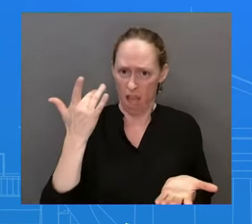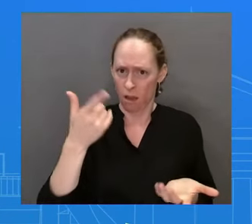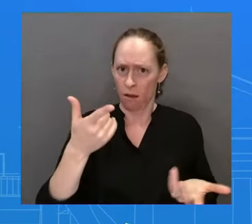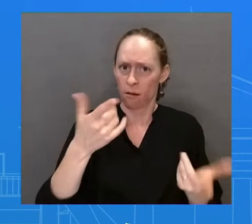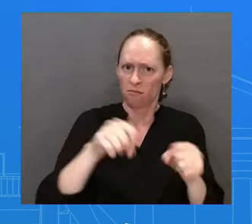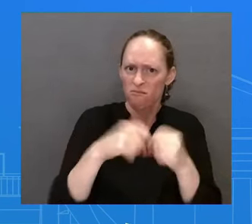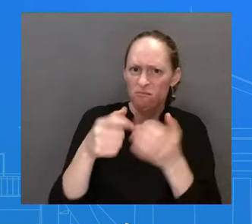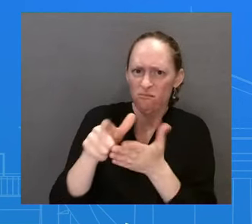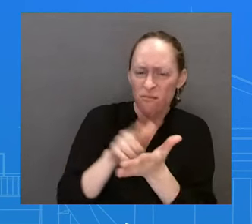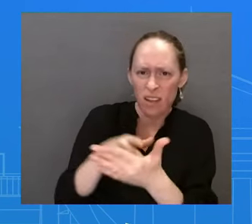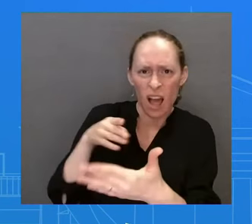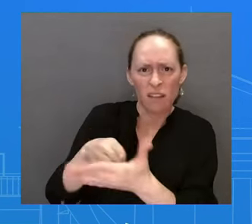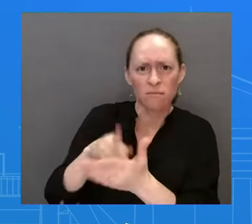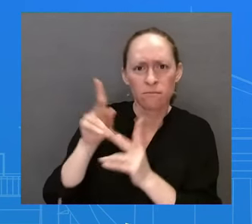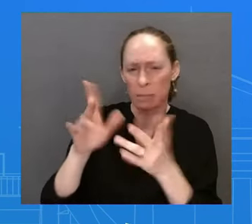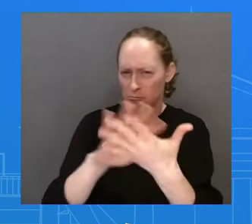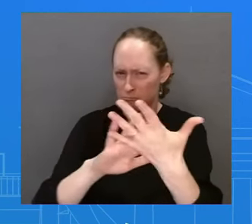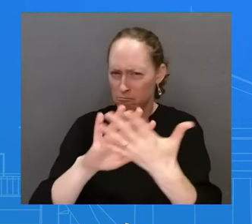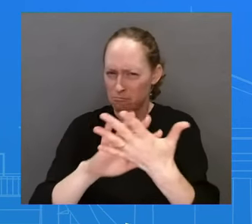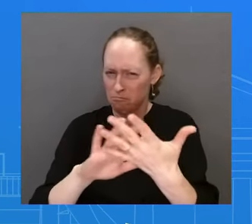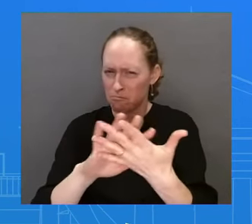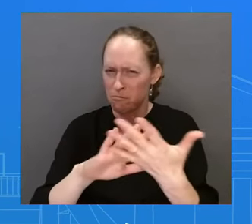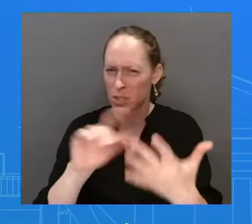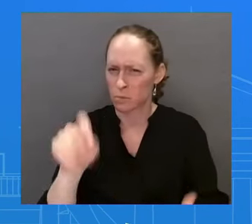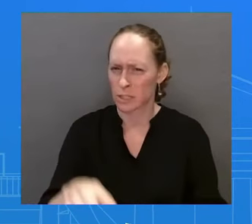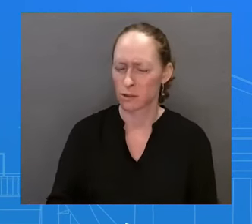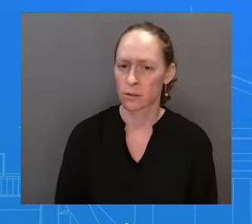you a better answer. Make sure you get back to me, okay?